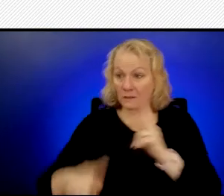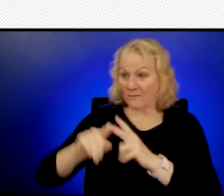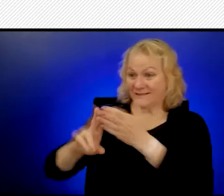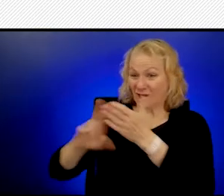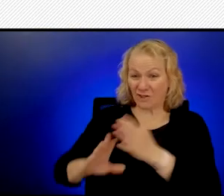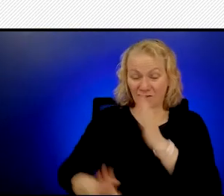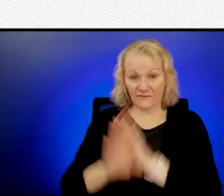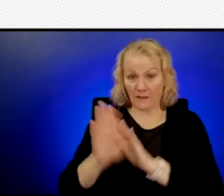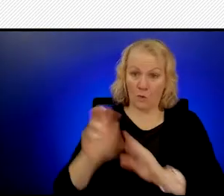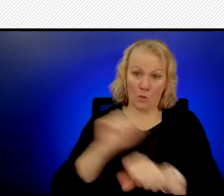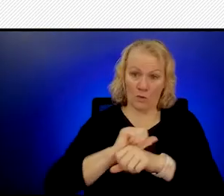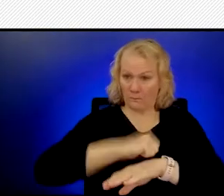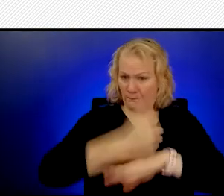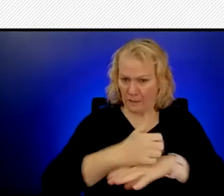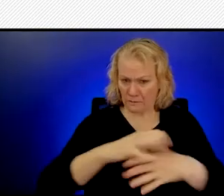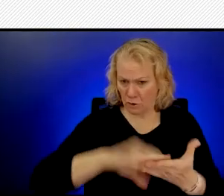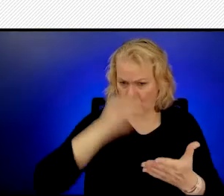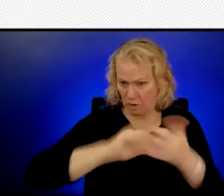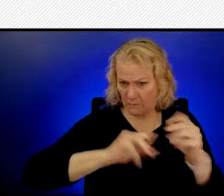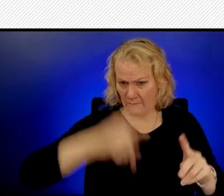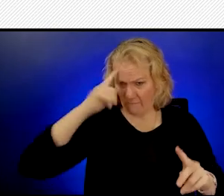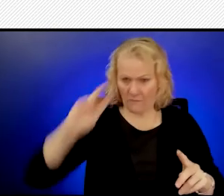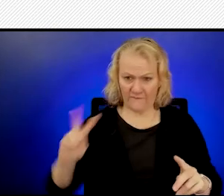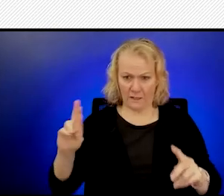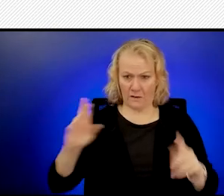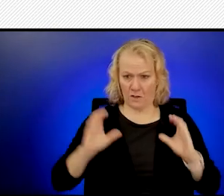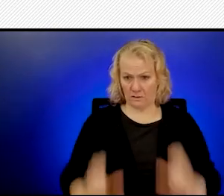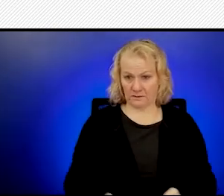learning opportunities for VR customers.